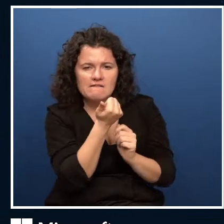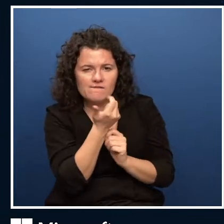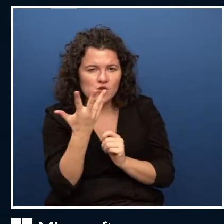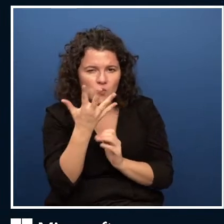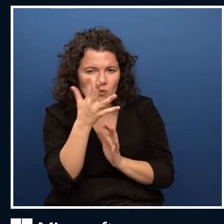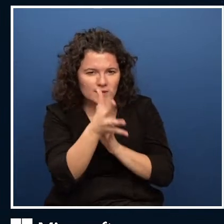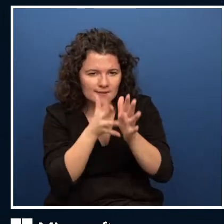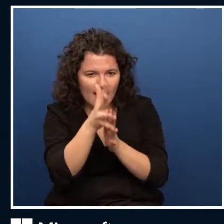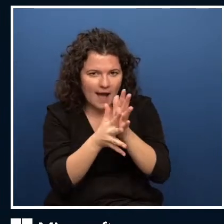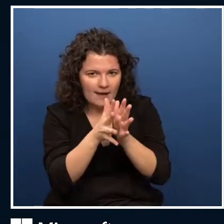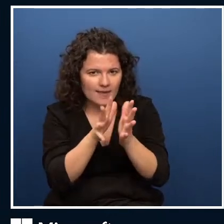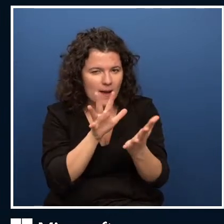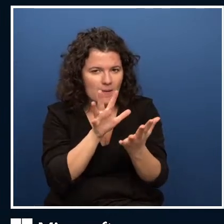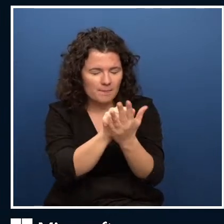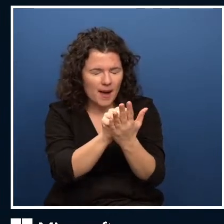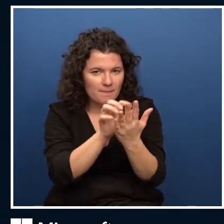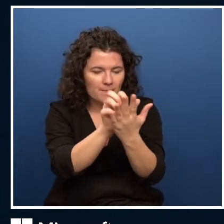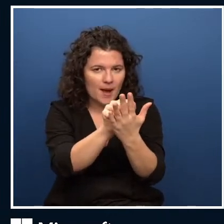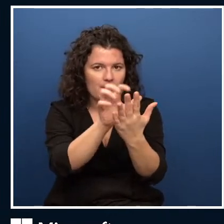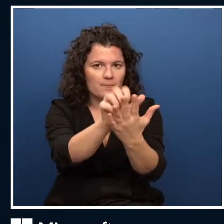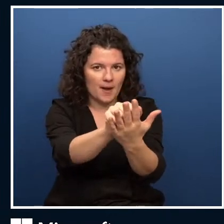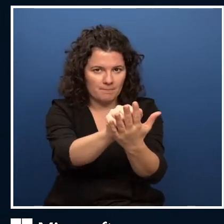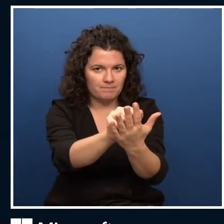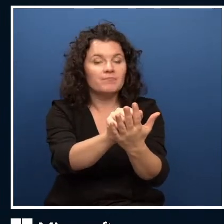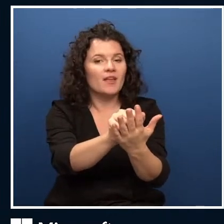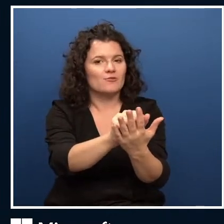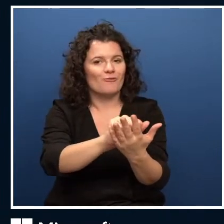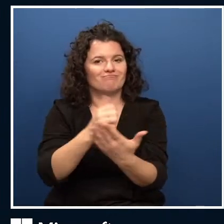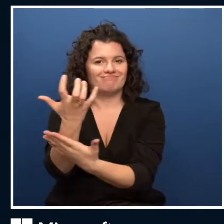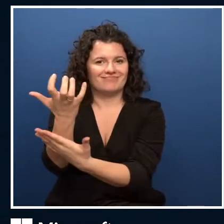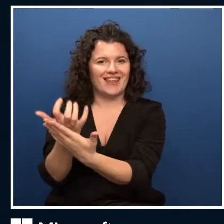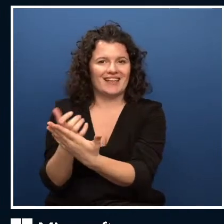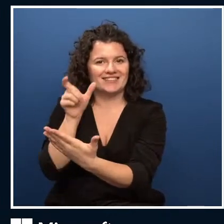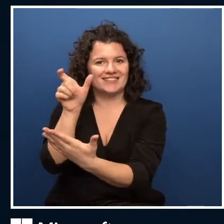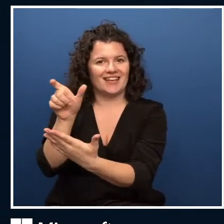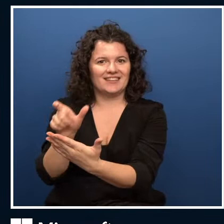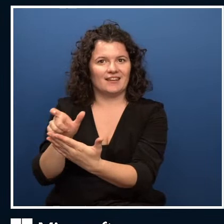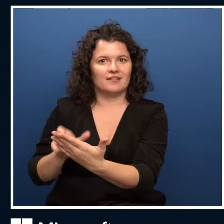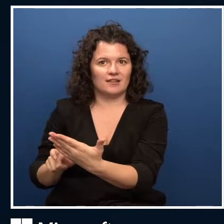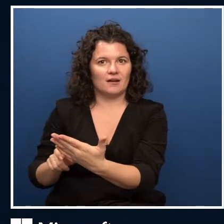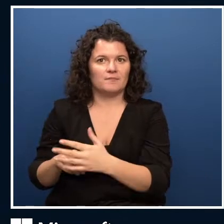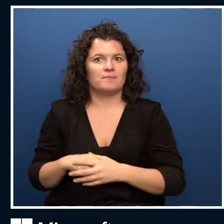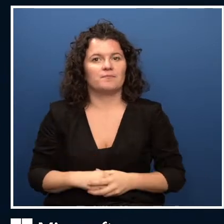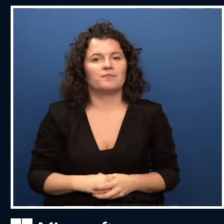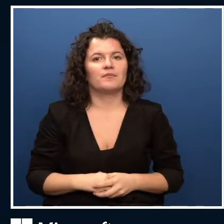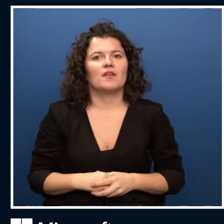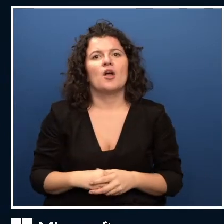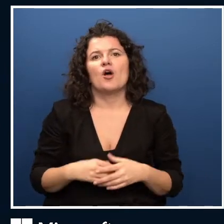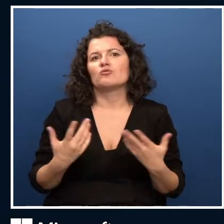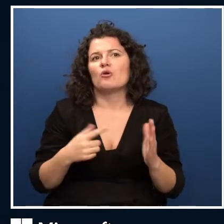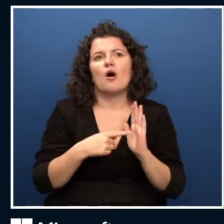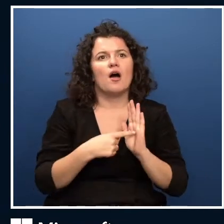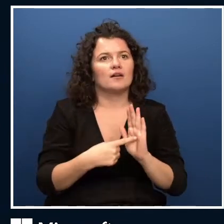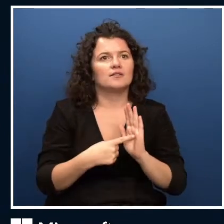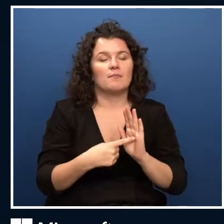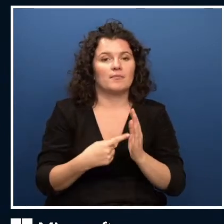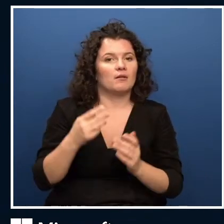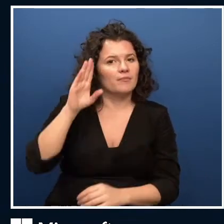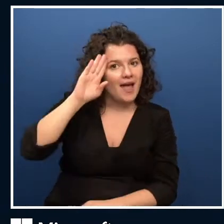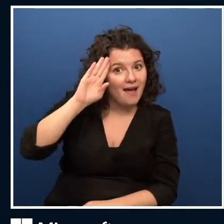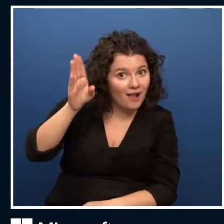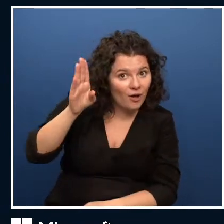for example, I trained my model on signs which represent basic signs such as hello, yes,